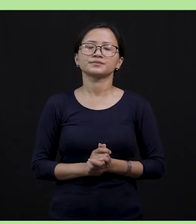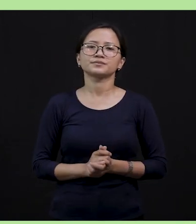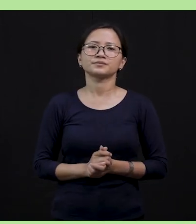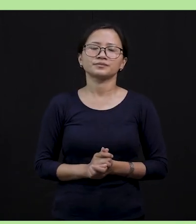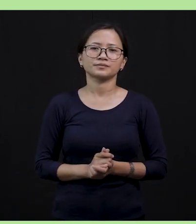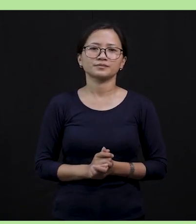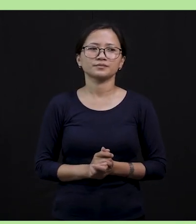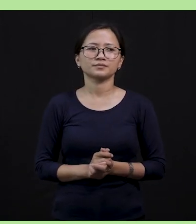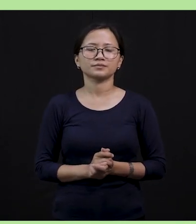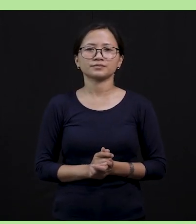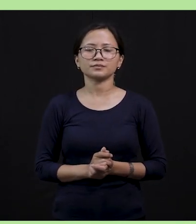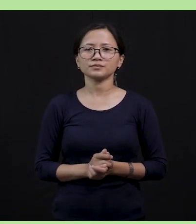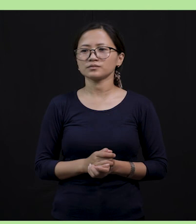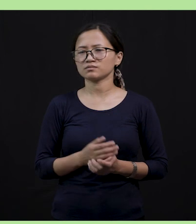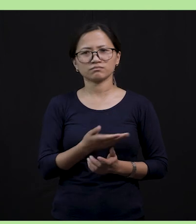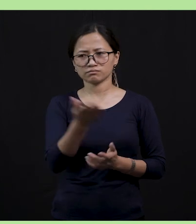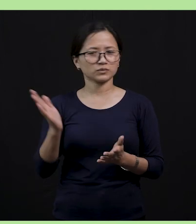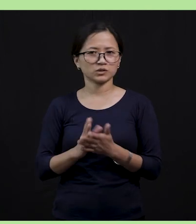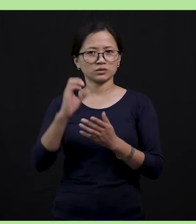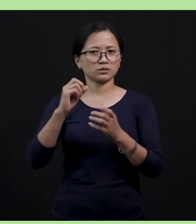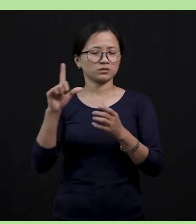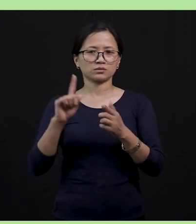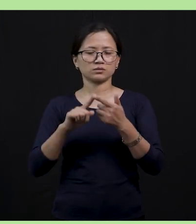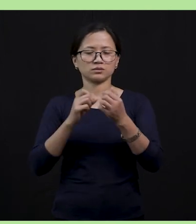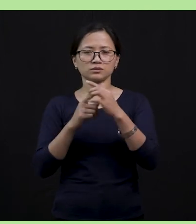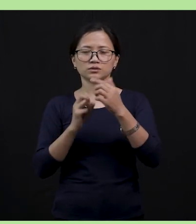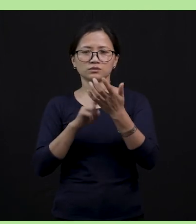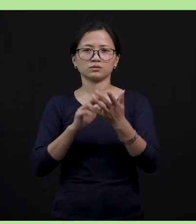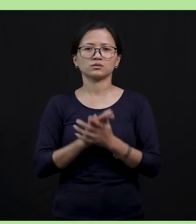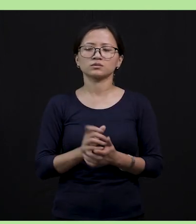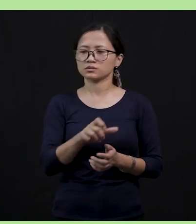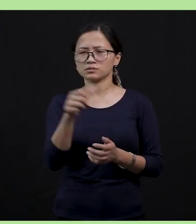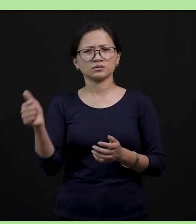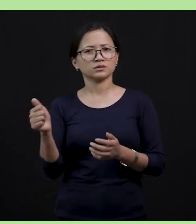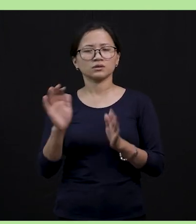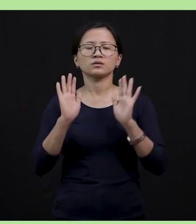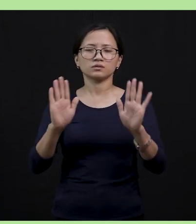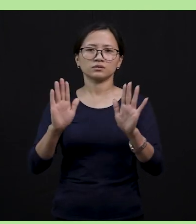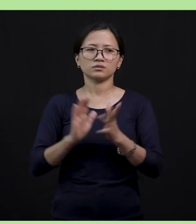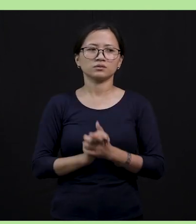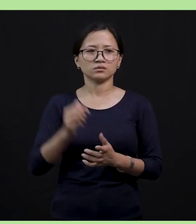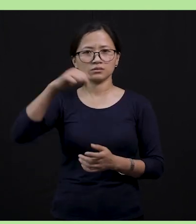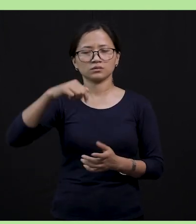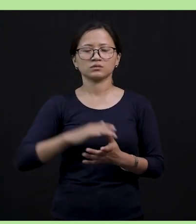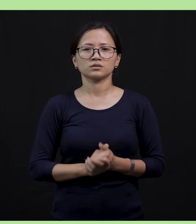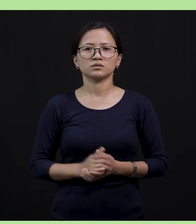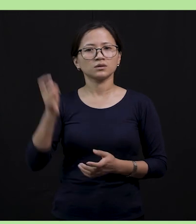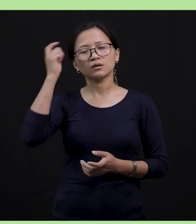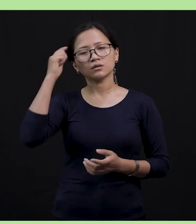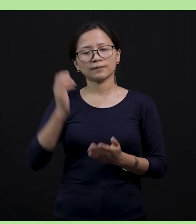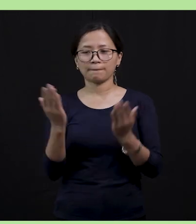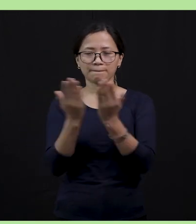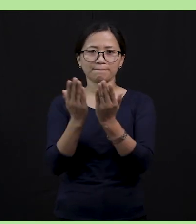Nagaland has. Because there is no coalition, there is something else that Nagaland has for now. So think